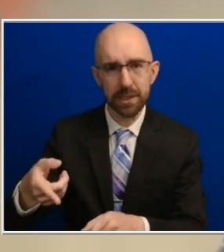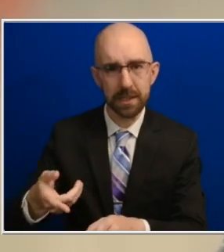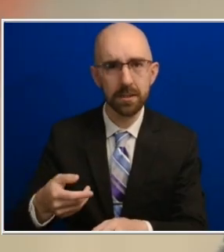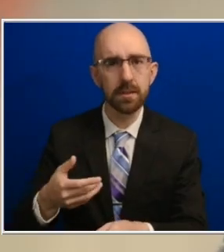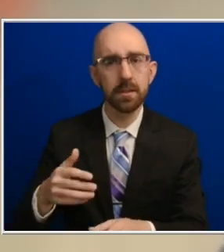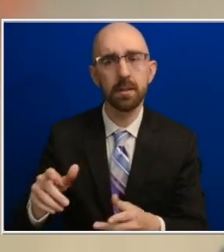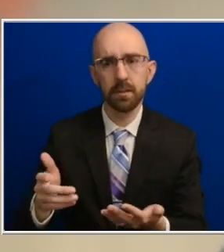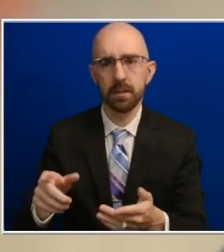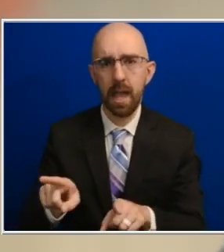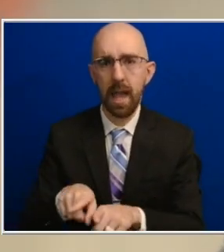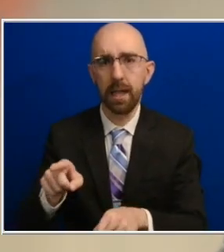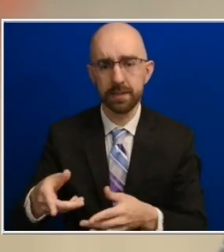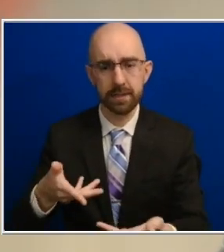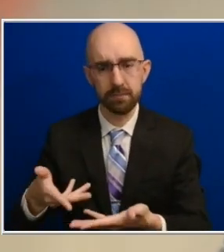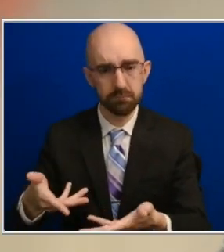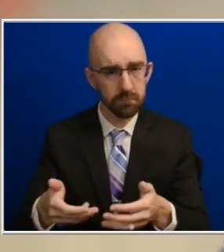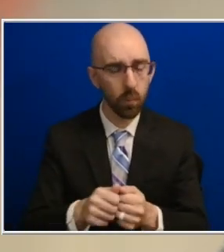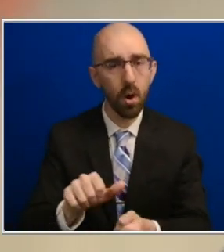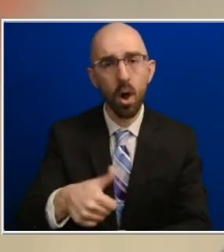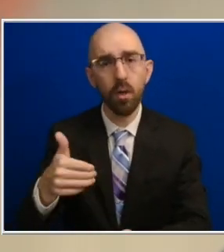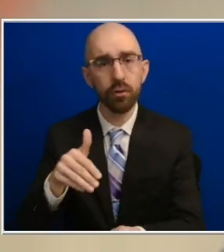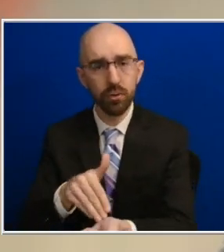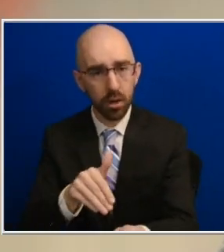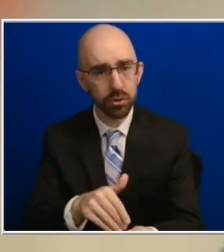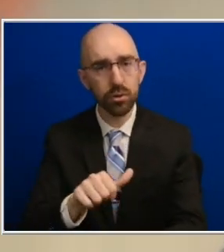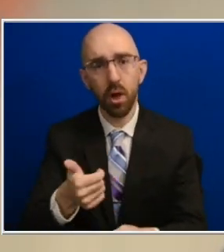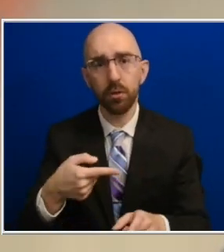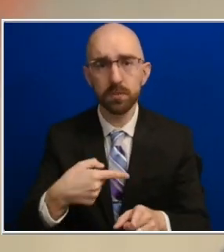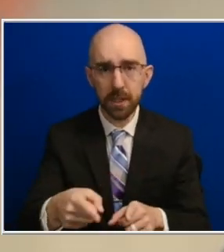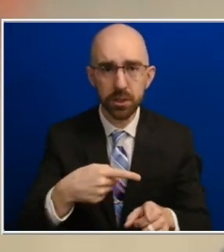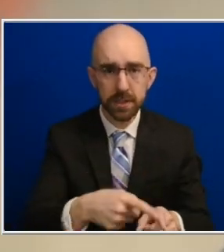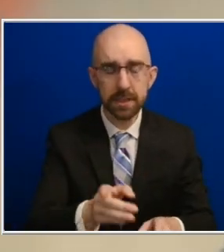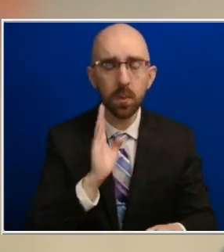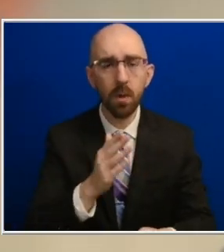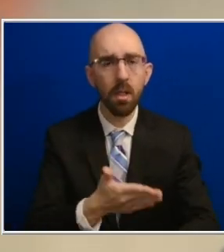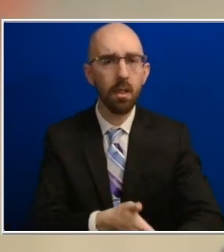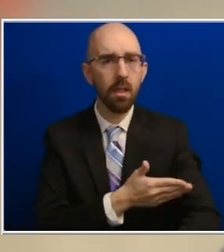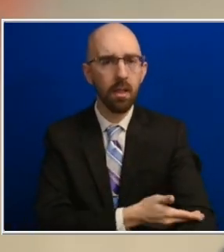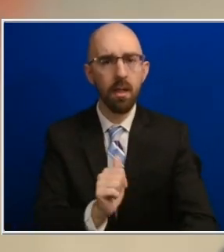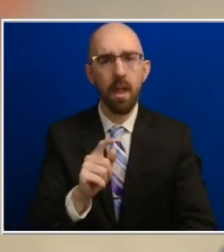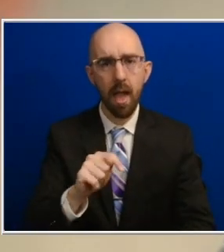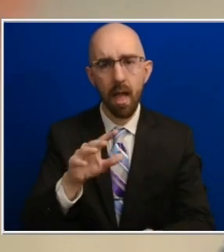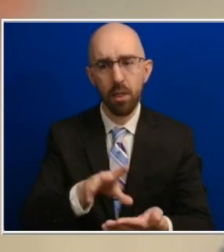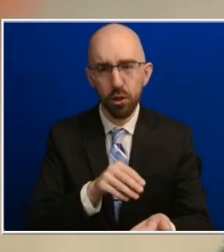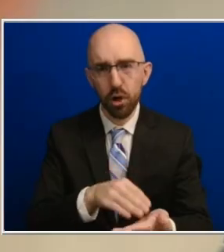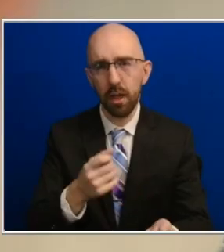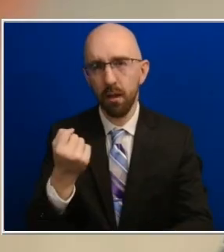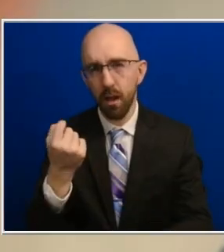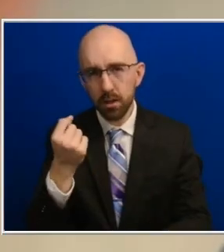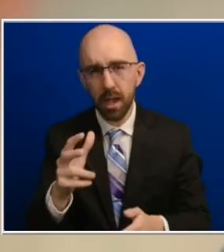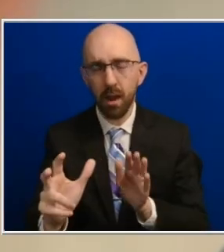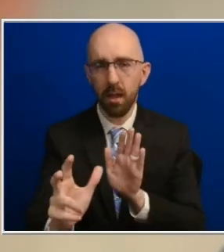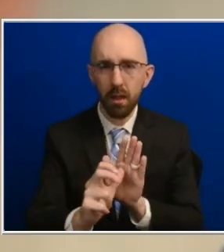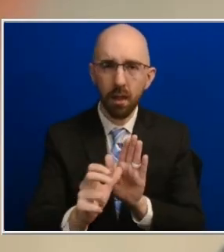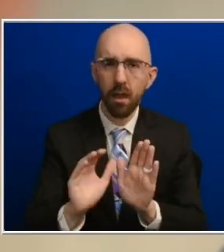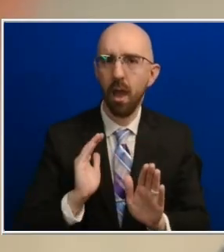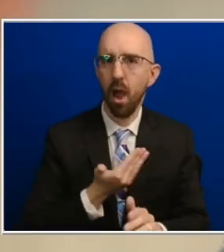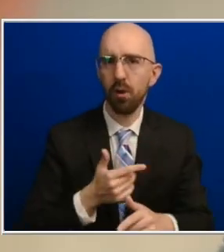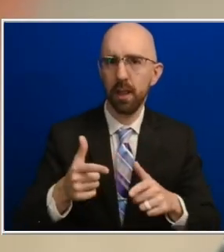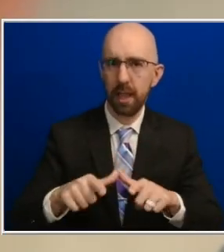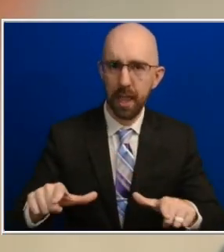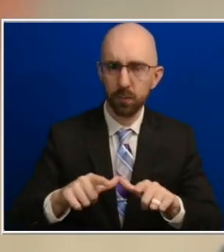as it interacts with other physicians, other specialty, it even gets better at learning and understanding our language,